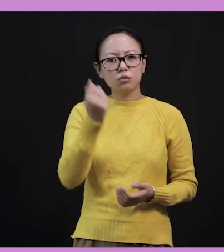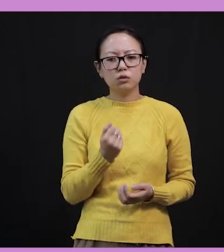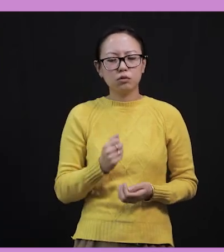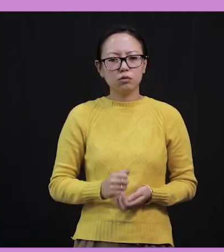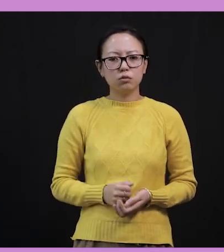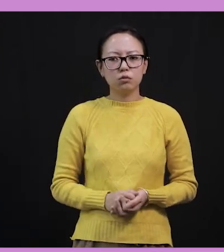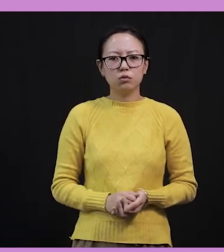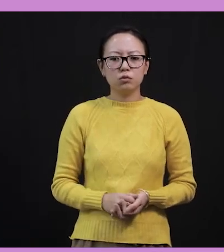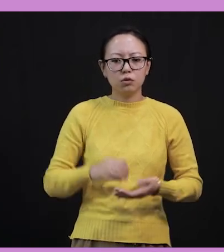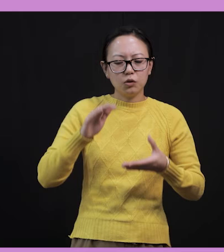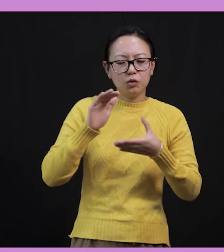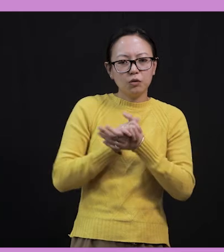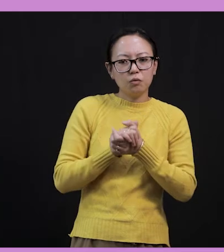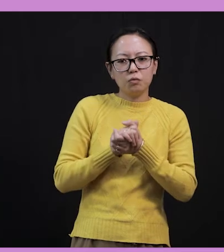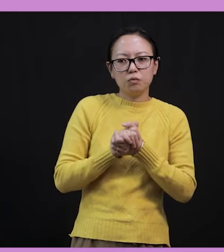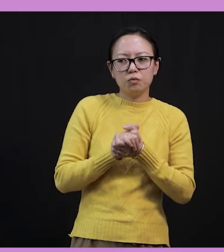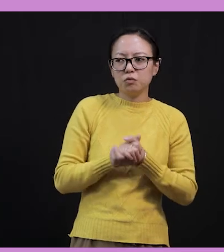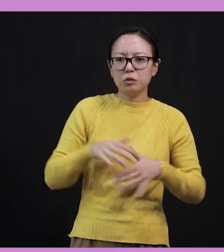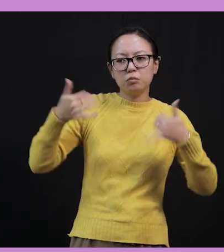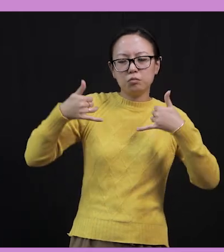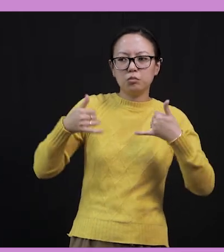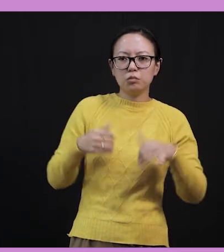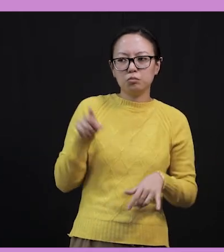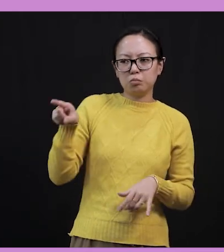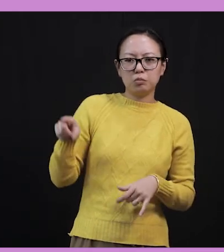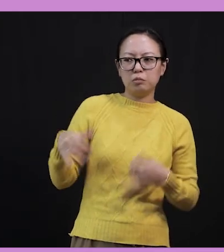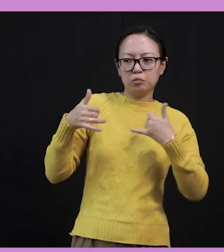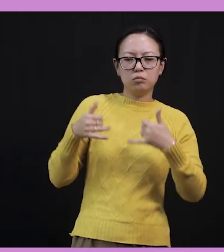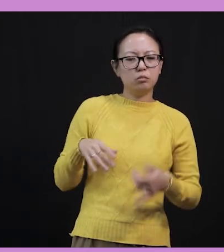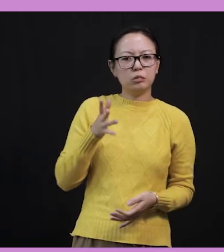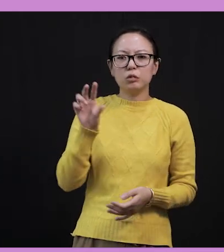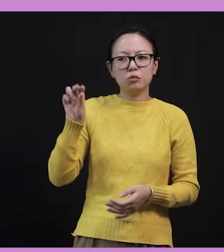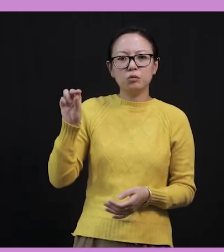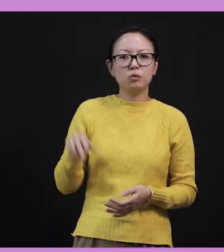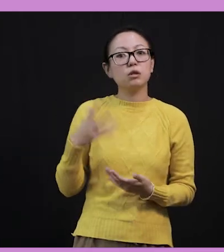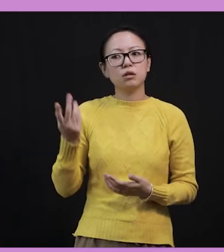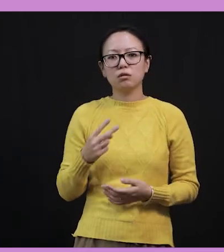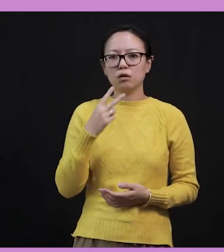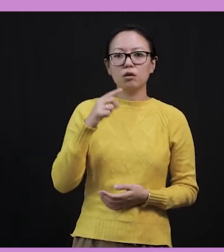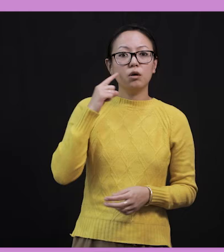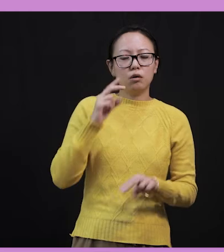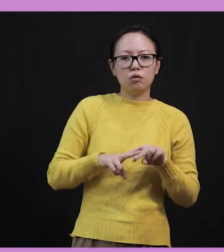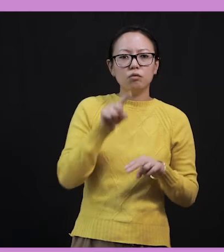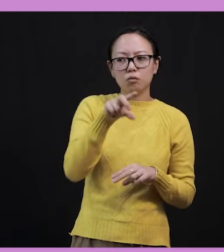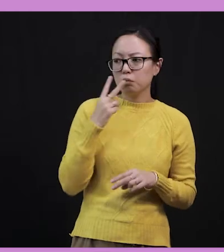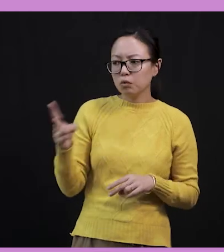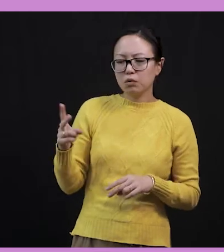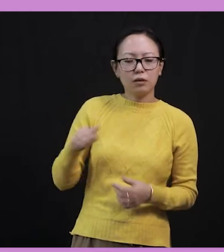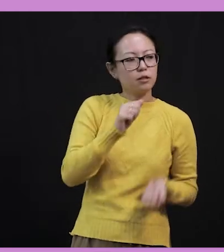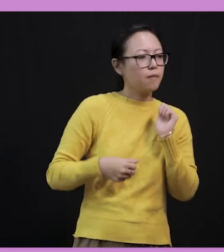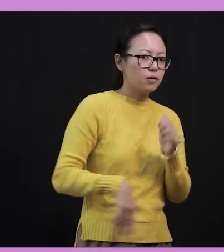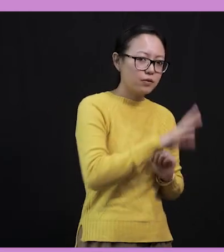that child coming, you just run away and you don't want to play, and you say, oh, I'm hiding myself so that she doesn't see me and I don't want to play